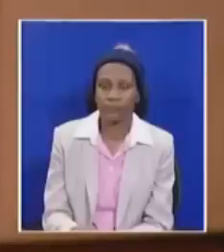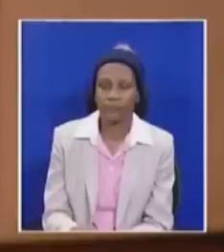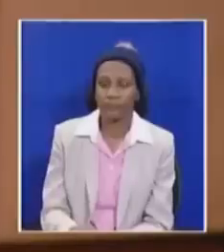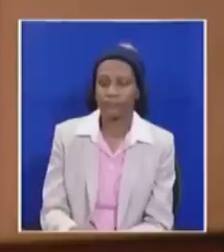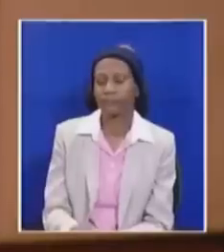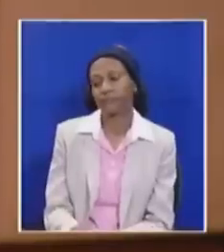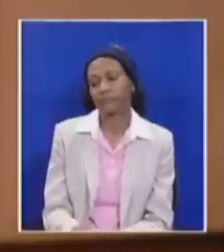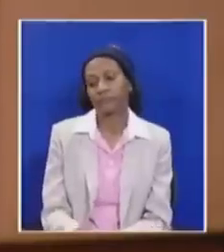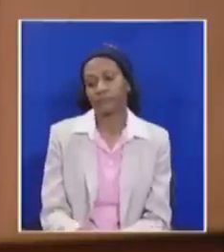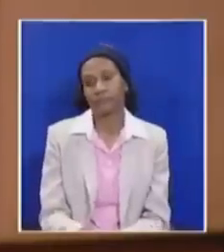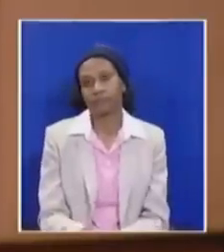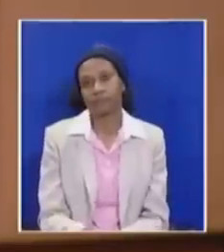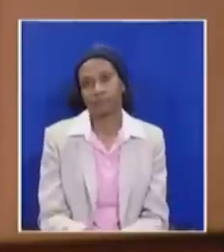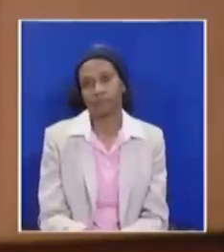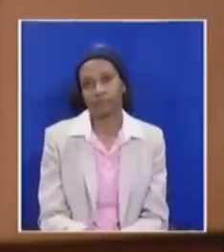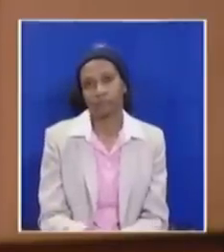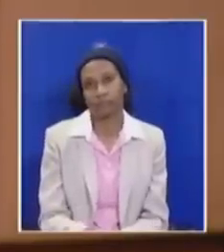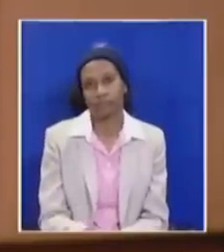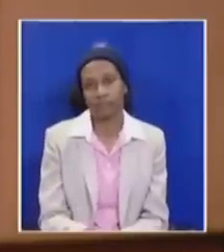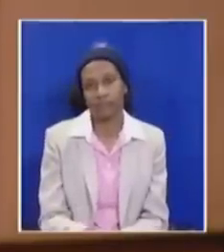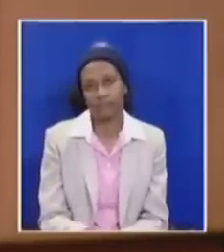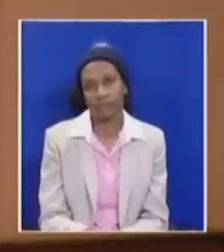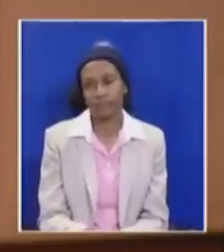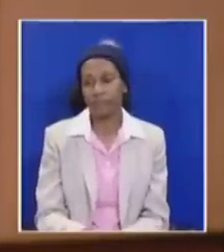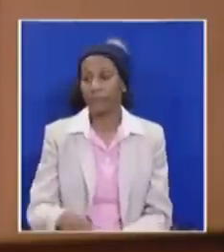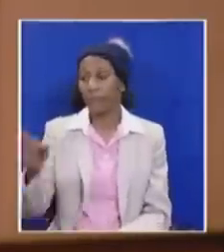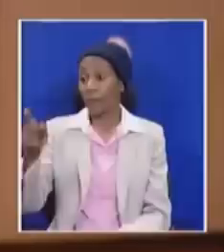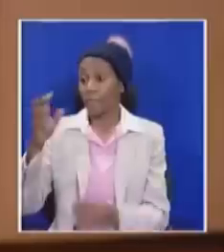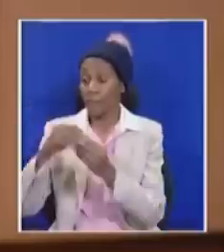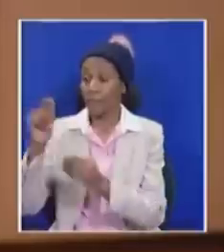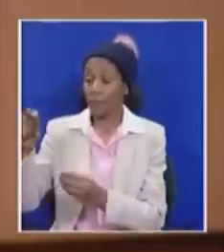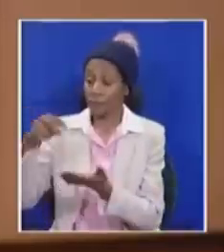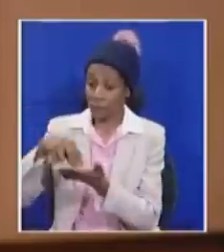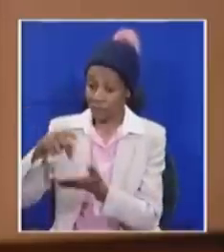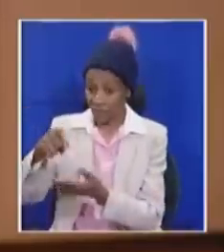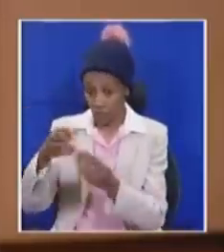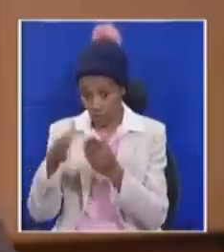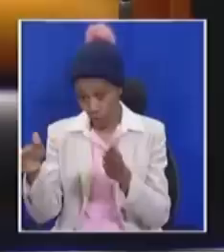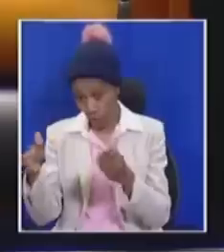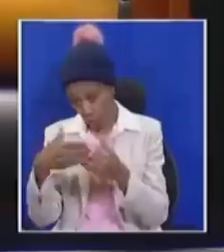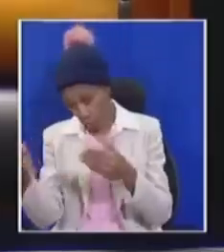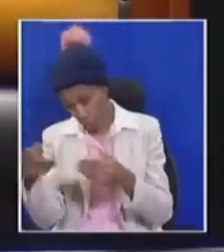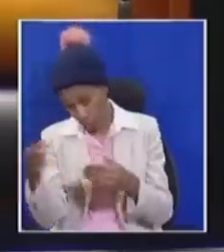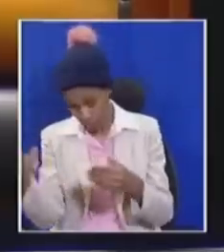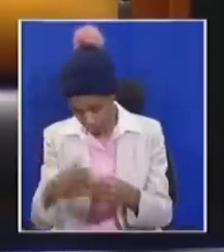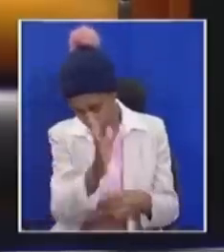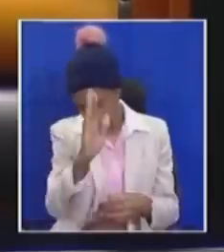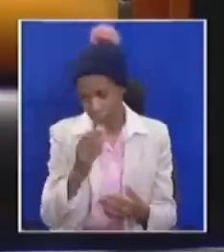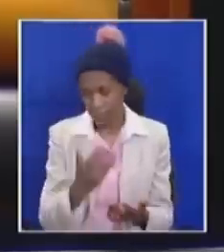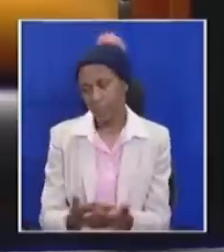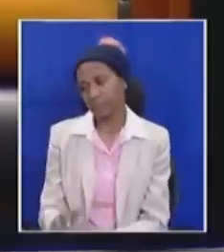I'm not going to withdraw it. There's a door. The honorable member, there's a door next to you there. Just use it quickly. No, honorable